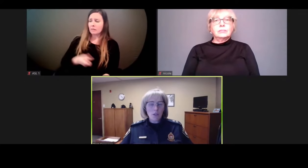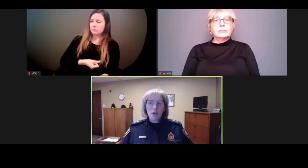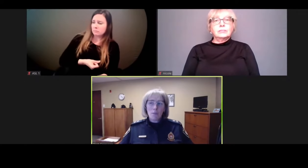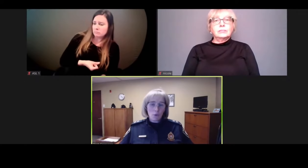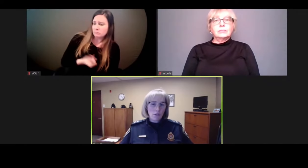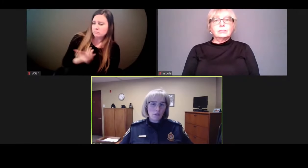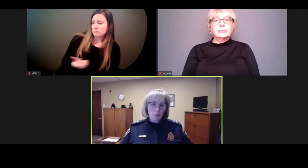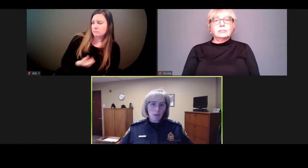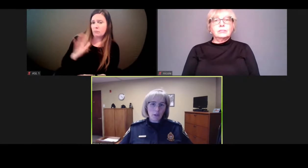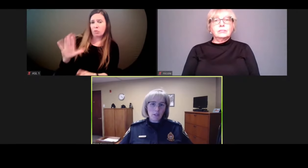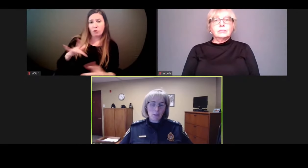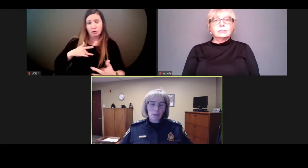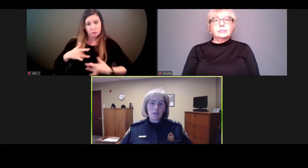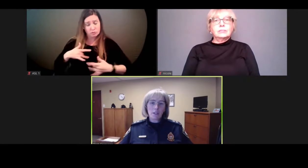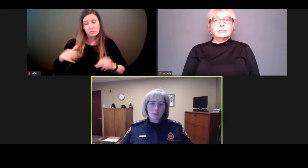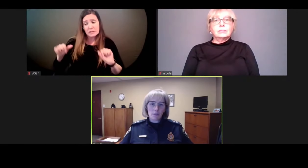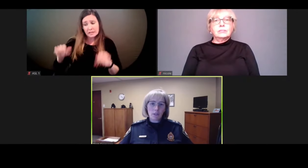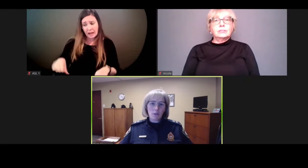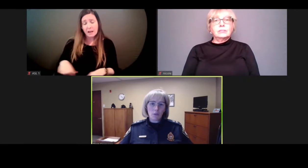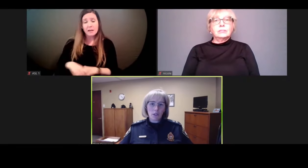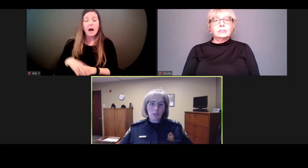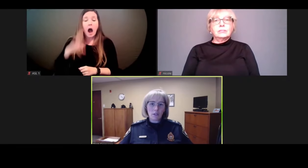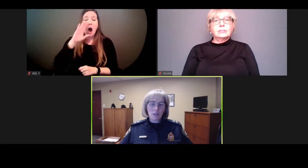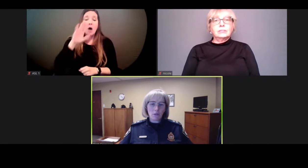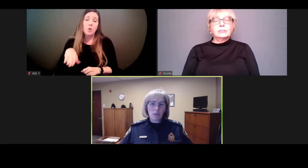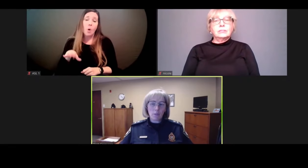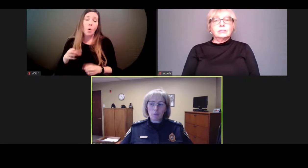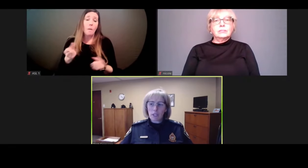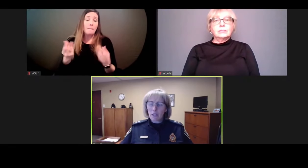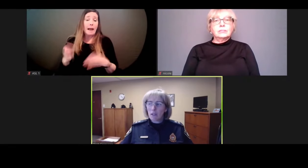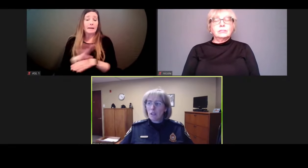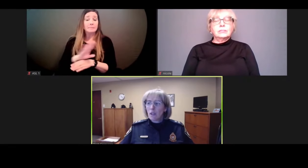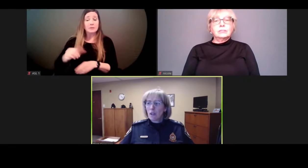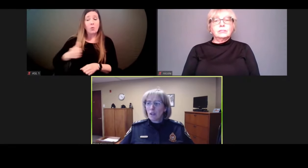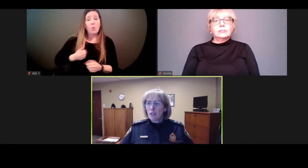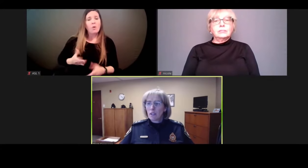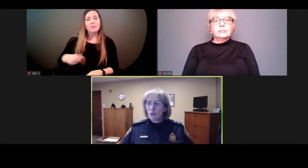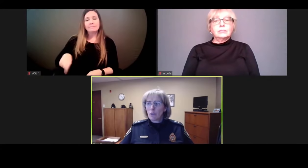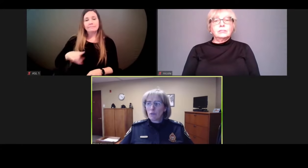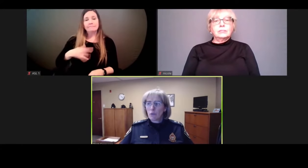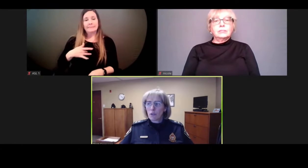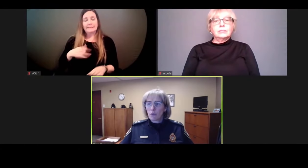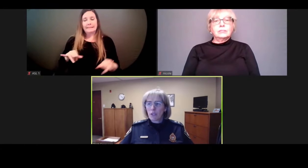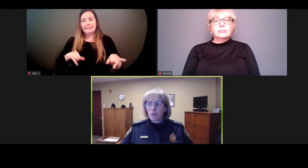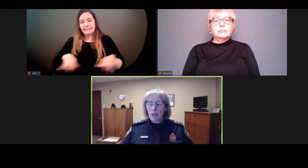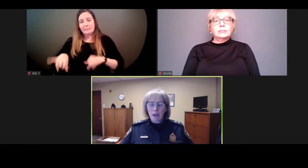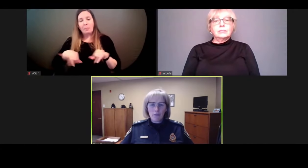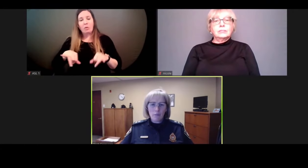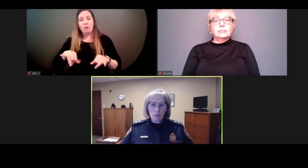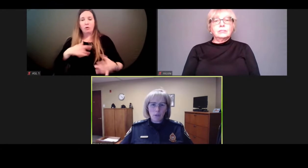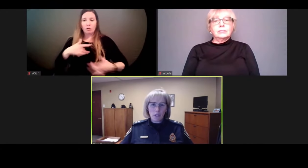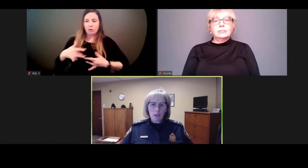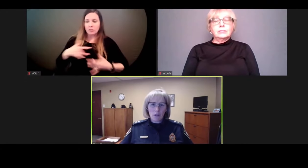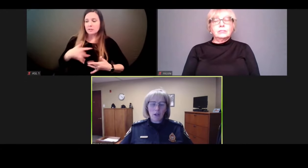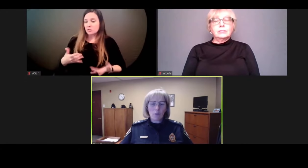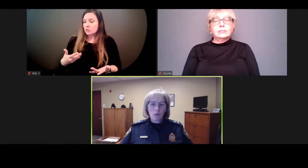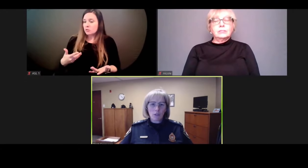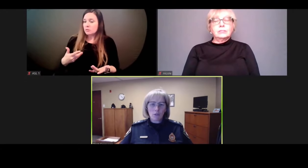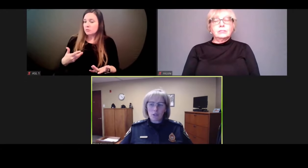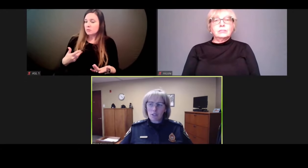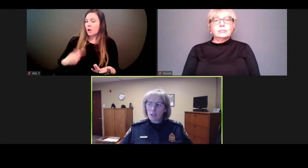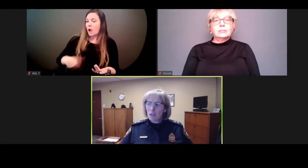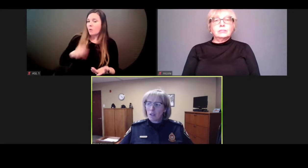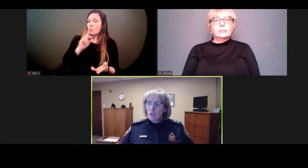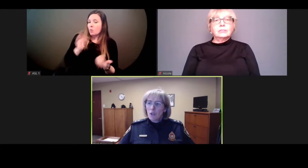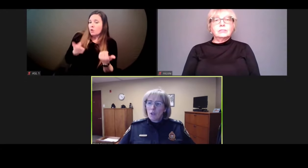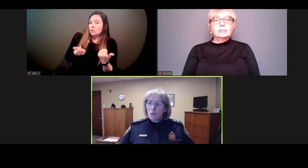issues. Most of them are quite similar and something that we can, you know, develop a plan in going forward. And we have been working on how we're going to